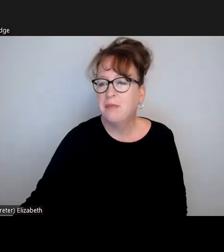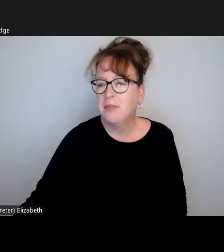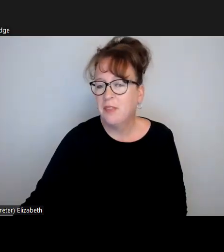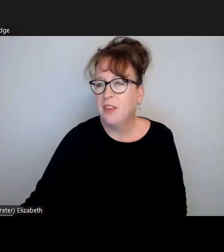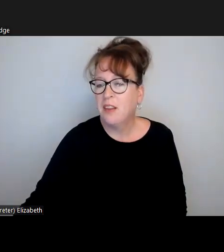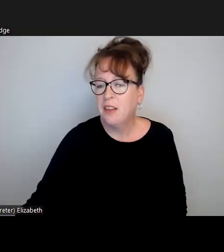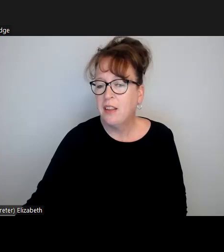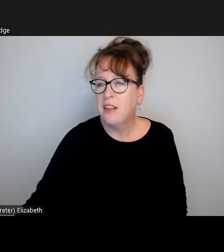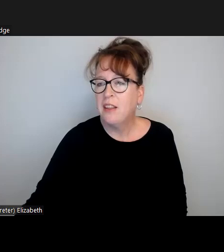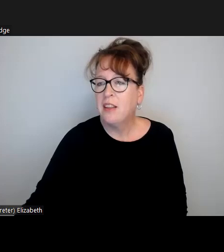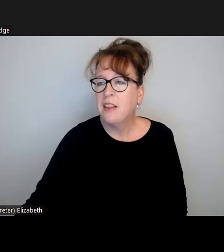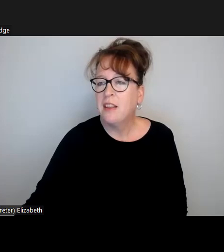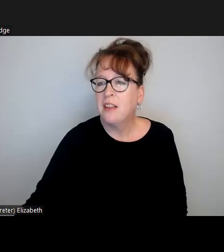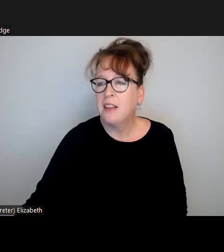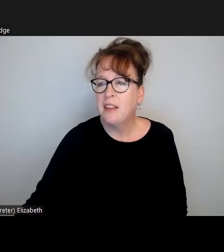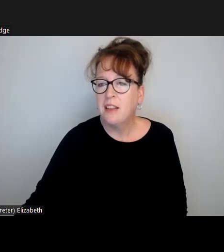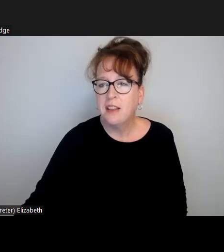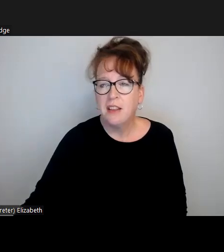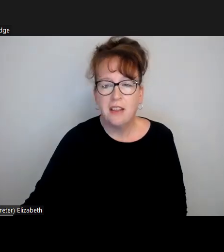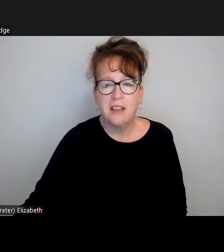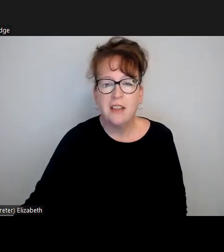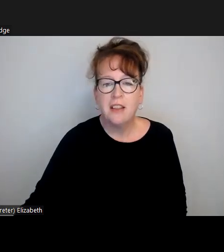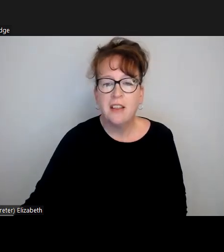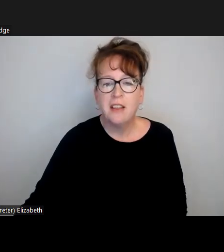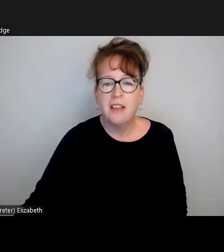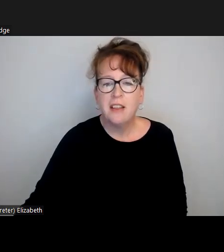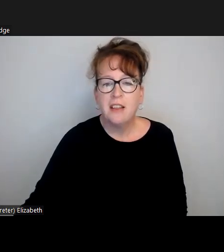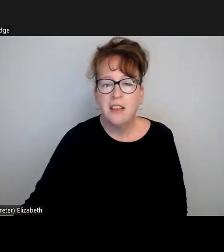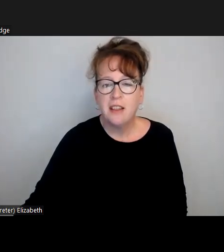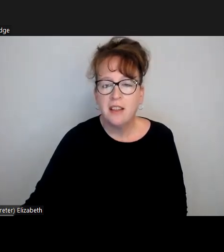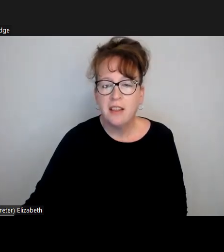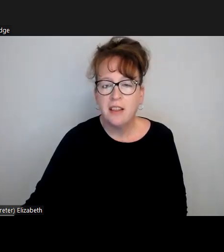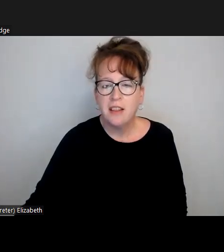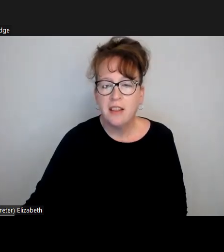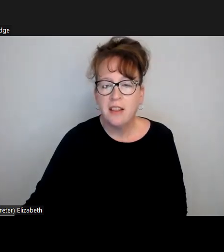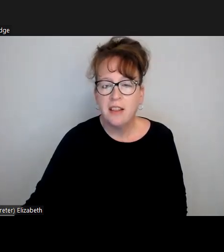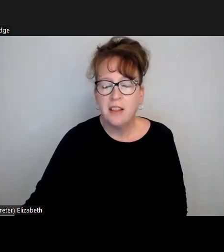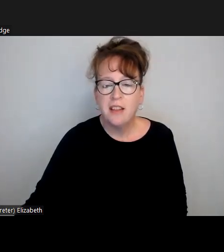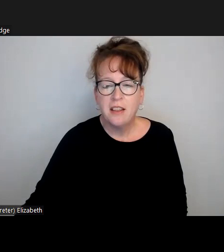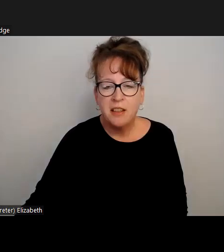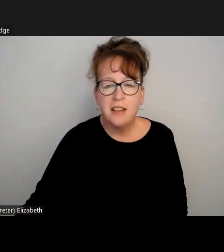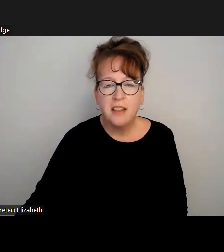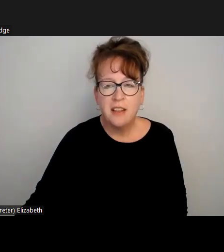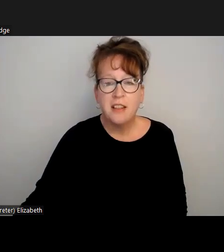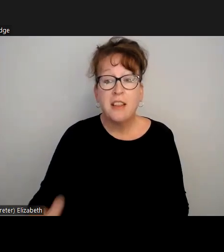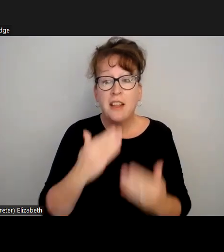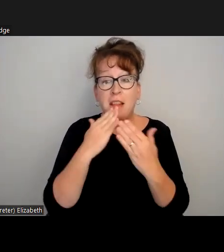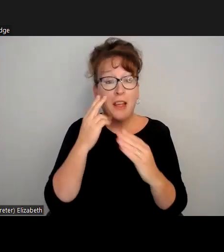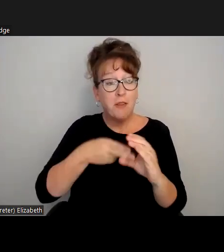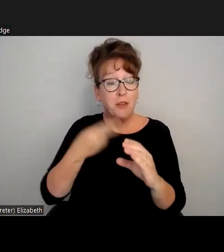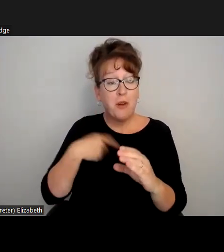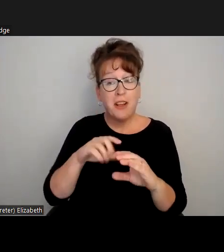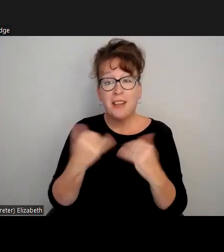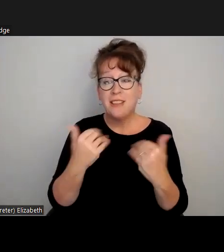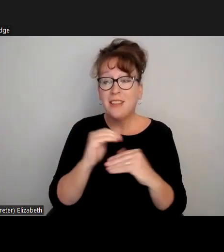Great. So I'll pass it to you, Chair, and thank you so much for making the time to join us tonight. Of course. Thank you